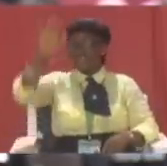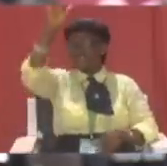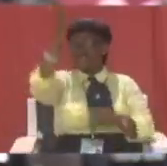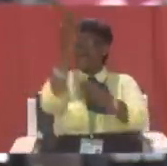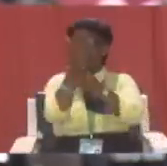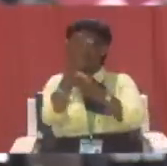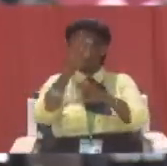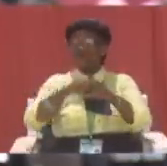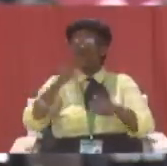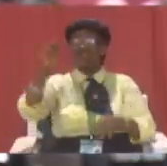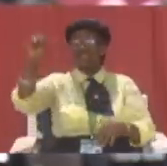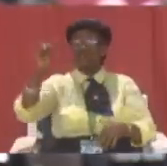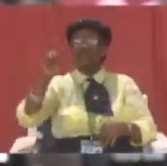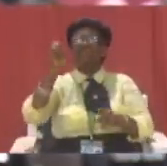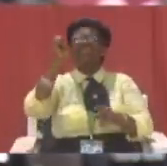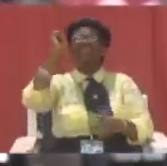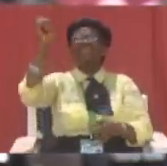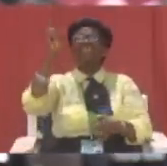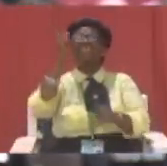a word.